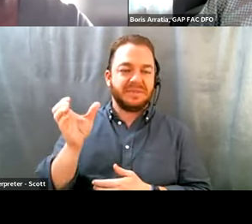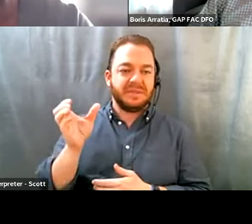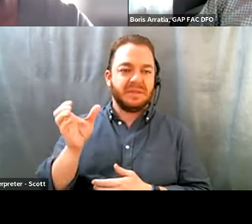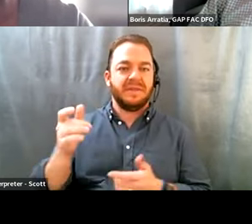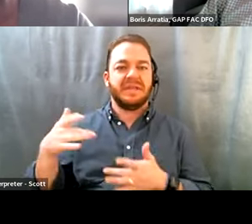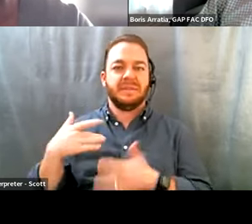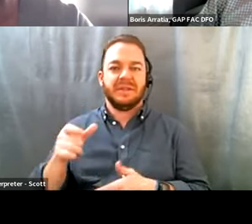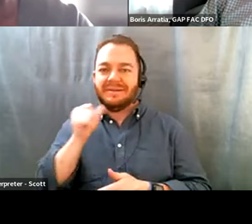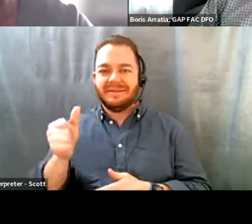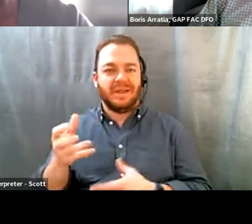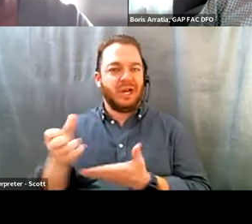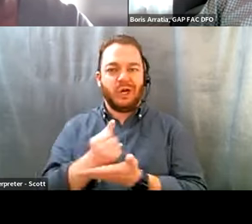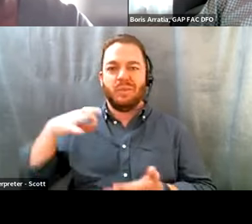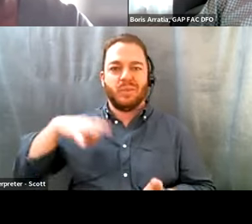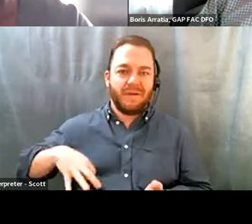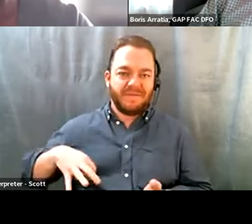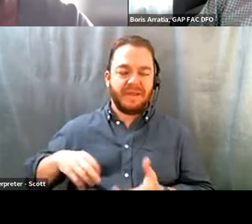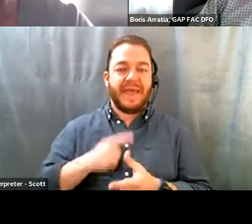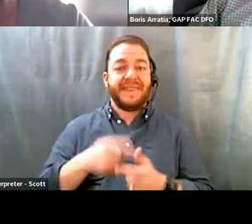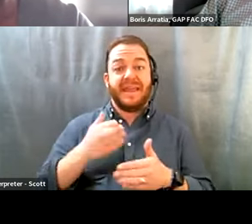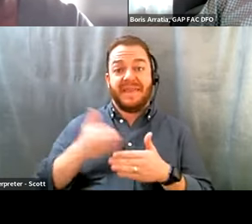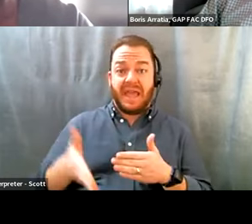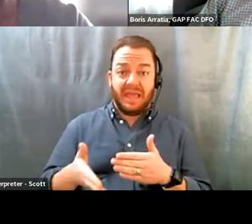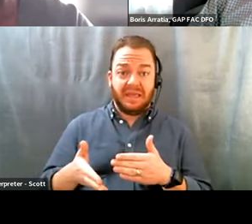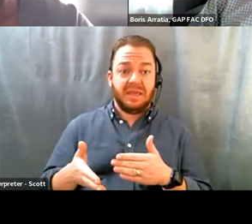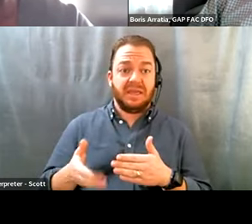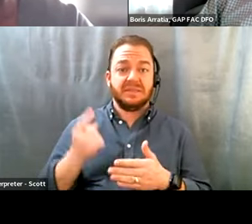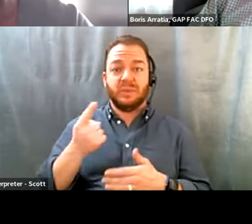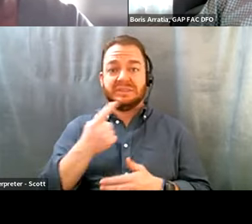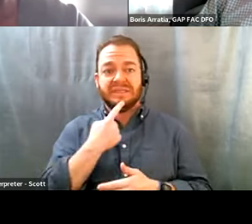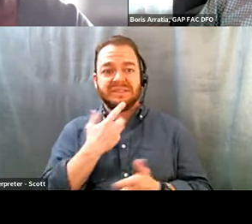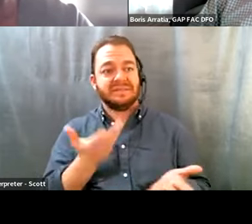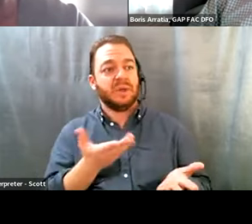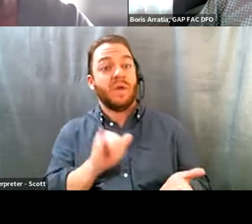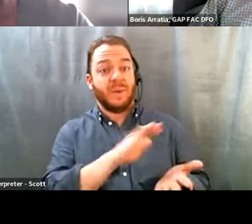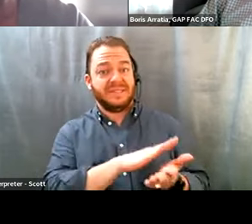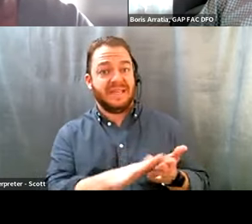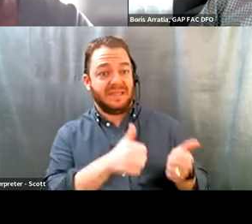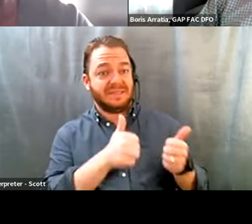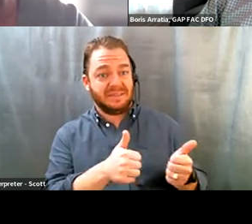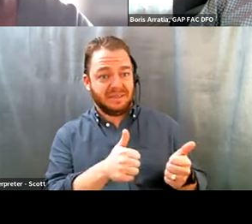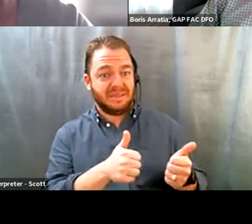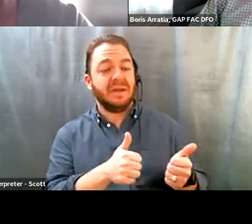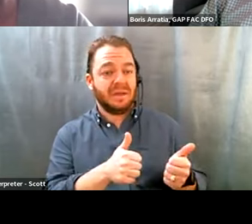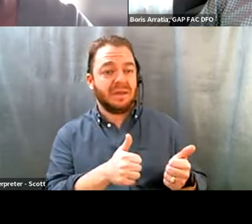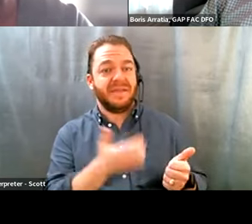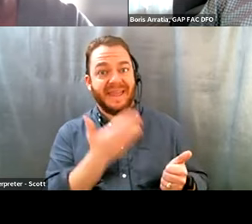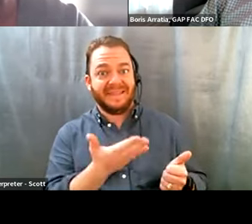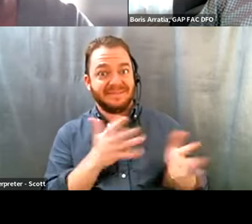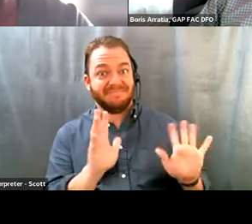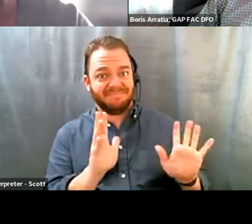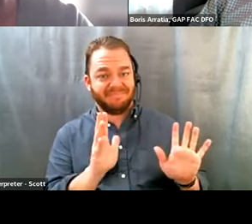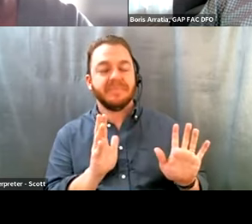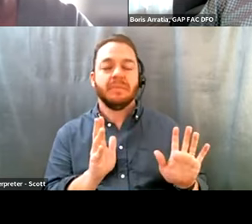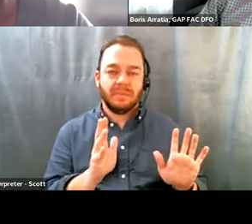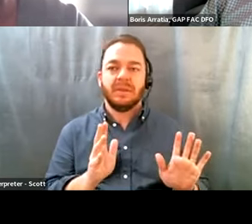generally unprofitable. And then at the end of it, somebody says, oh, that was nice. You know, thanks.